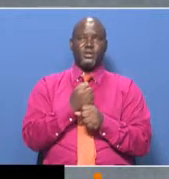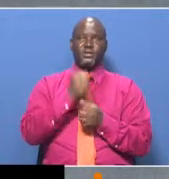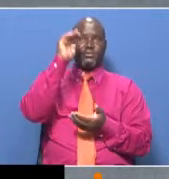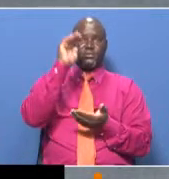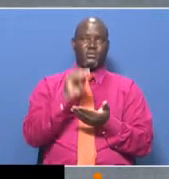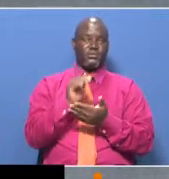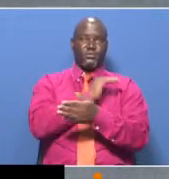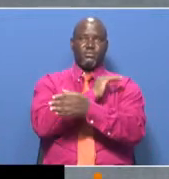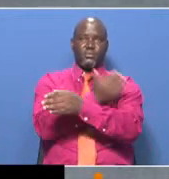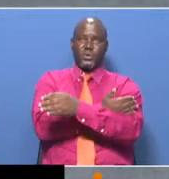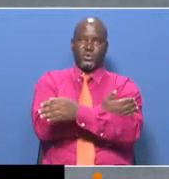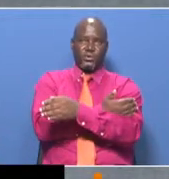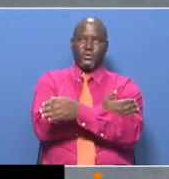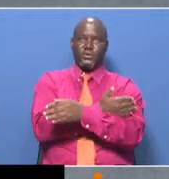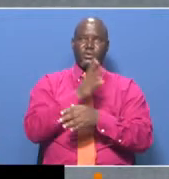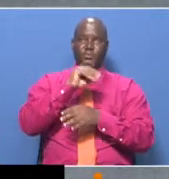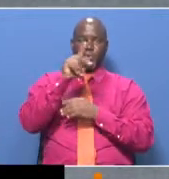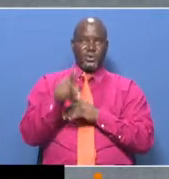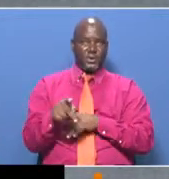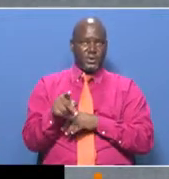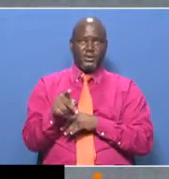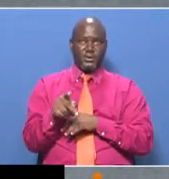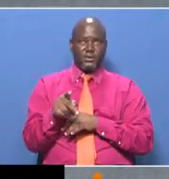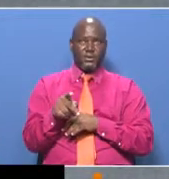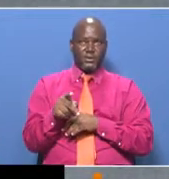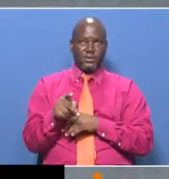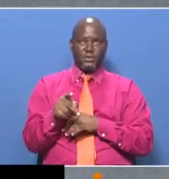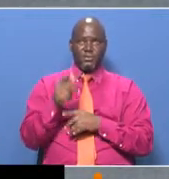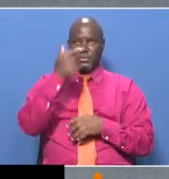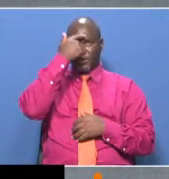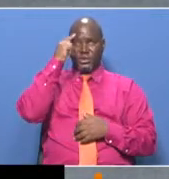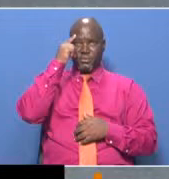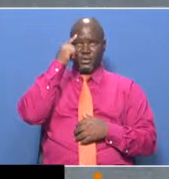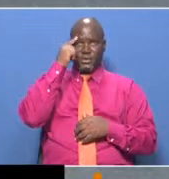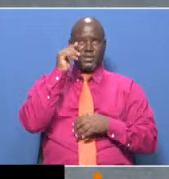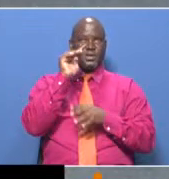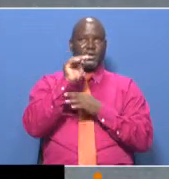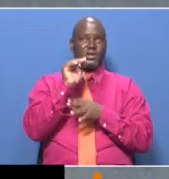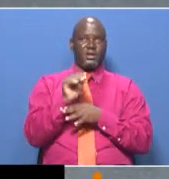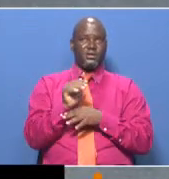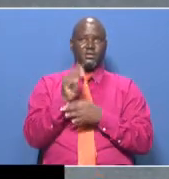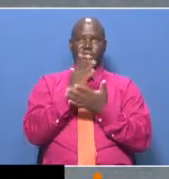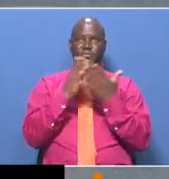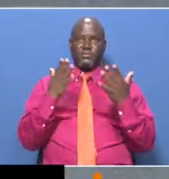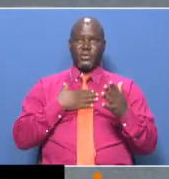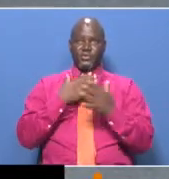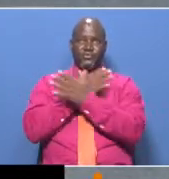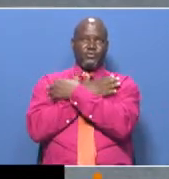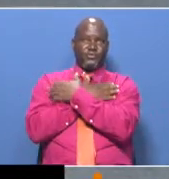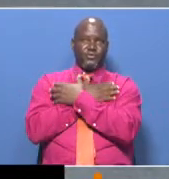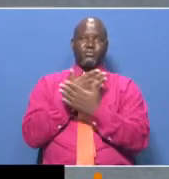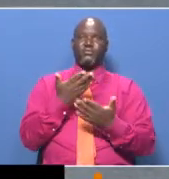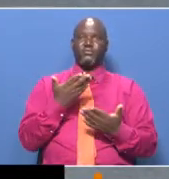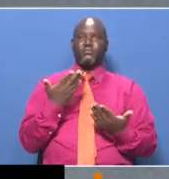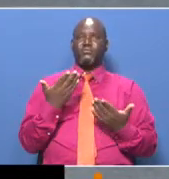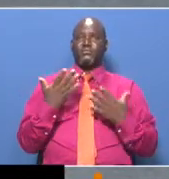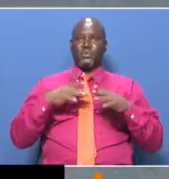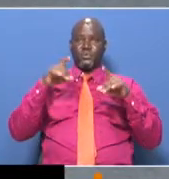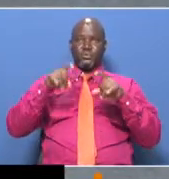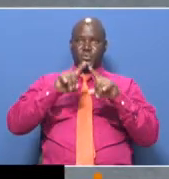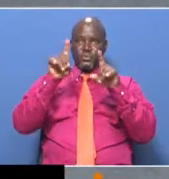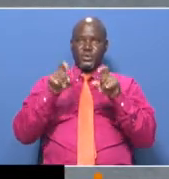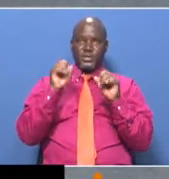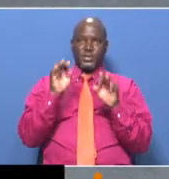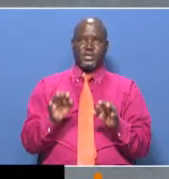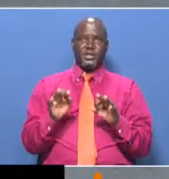the powers of the members of parliament. Because I asked some of my friends a question.